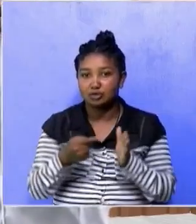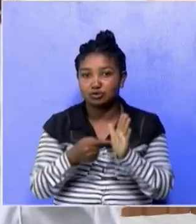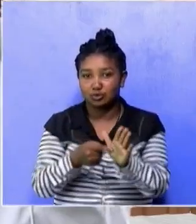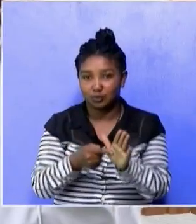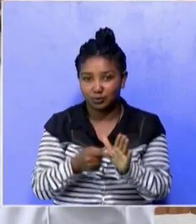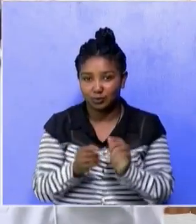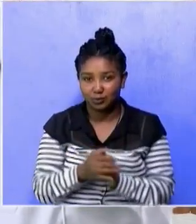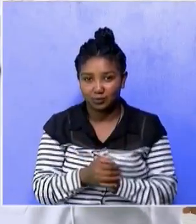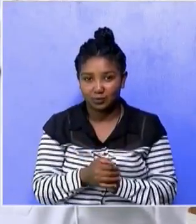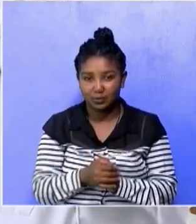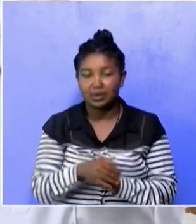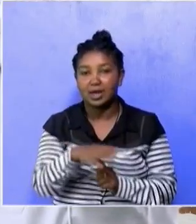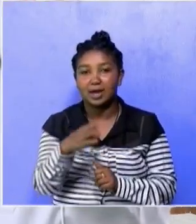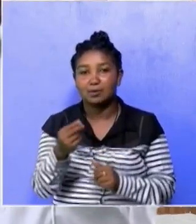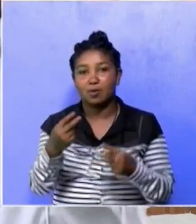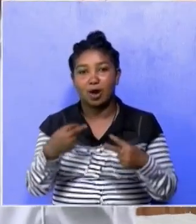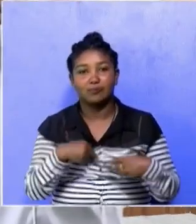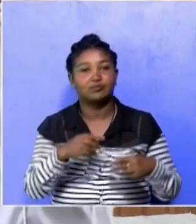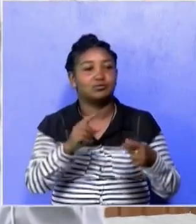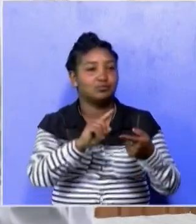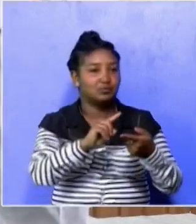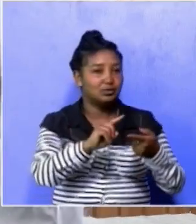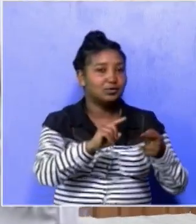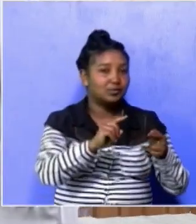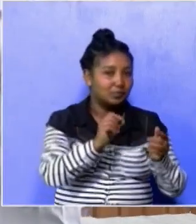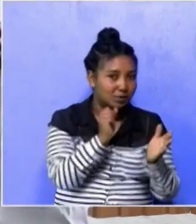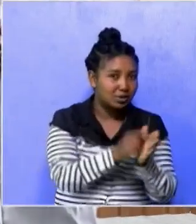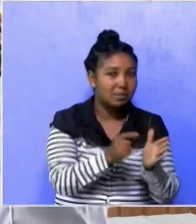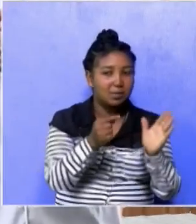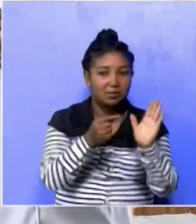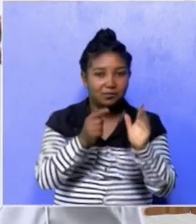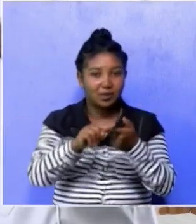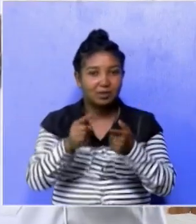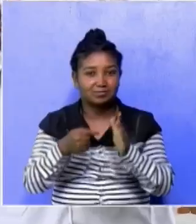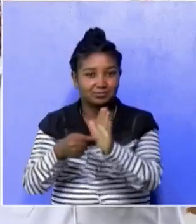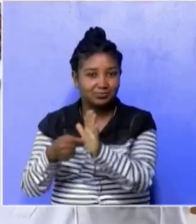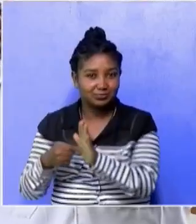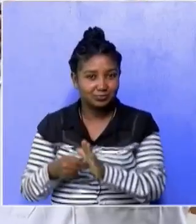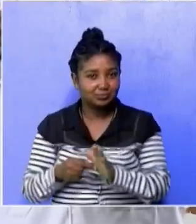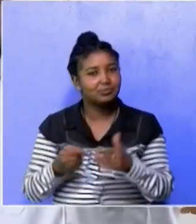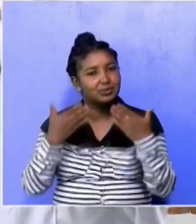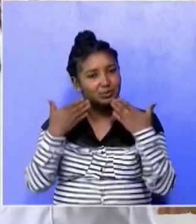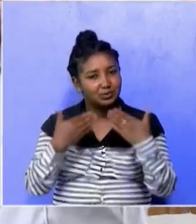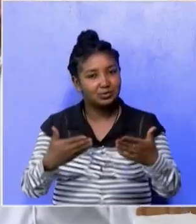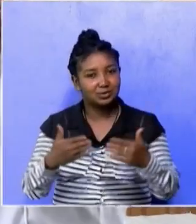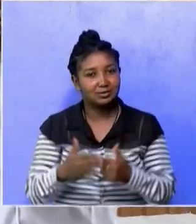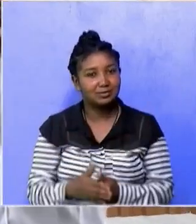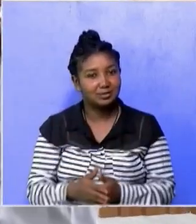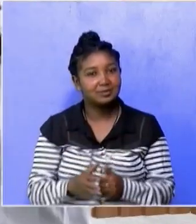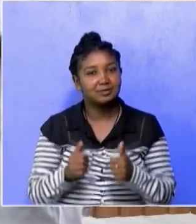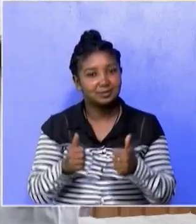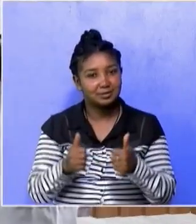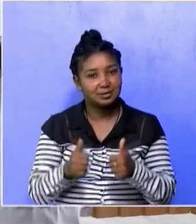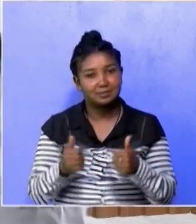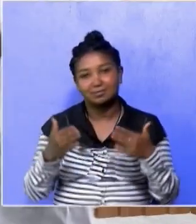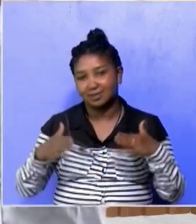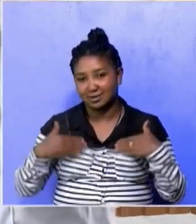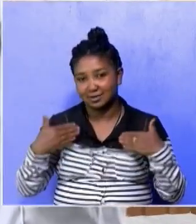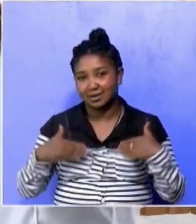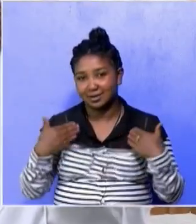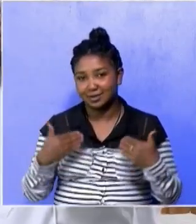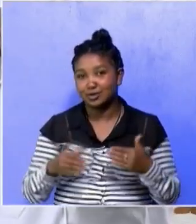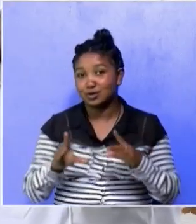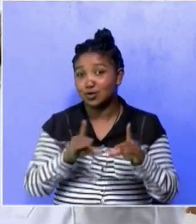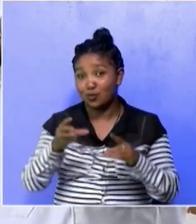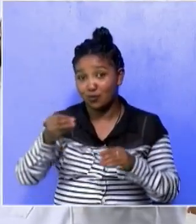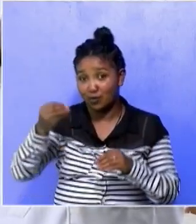you, and then you have to share your example with your friends. Good. That's it. That's an interesting one. Don't